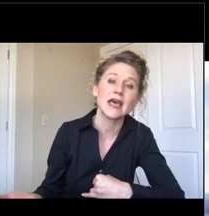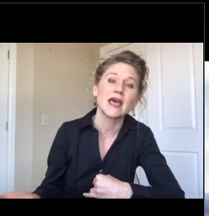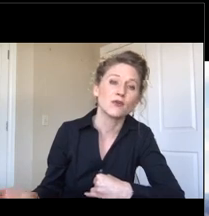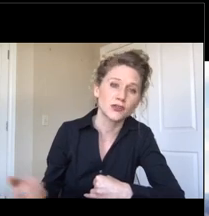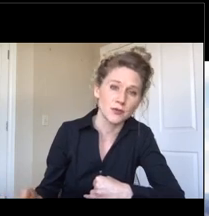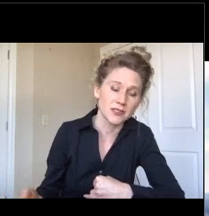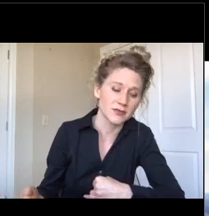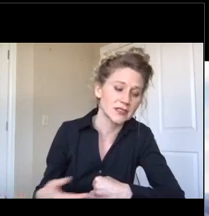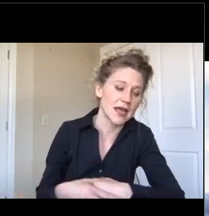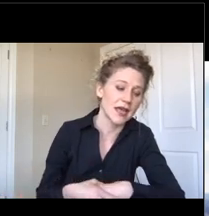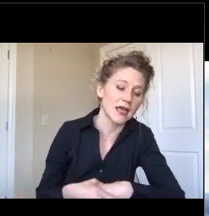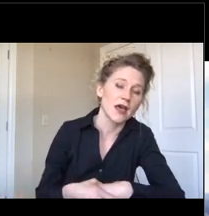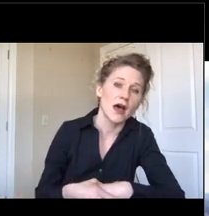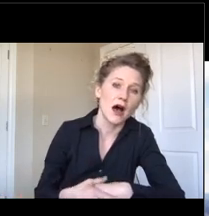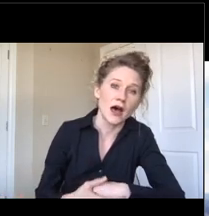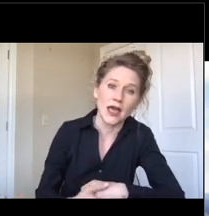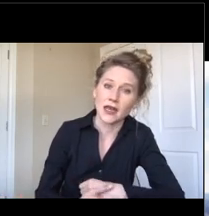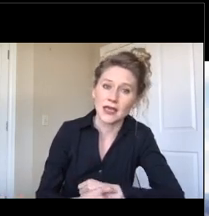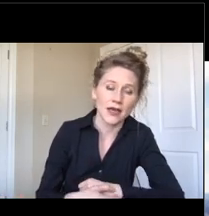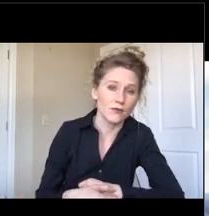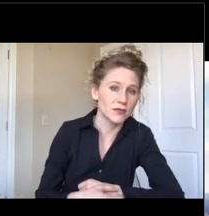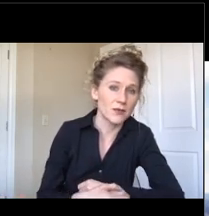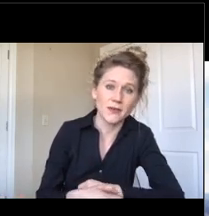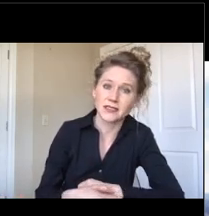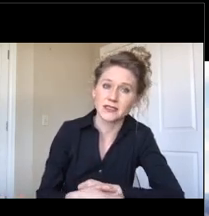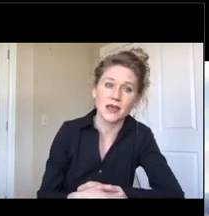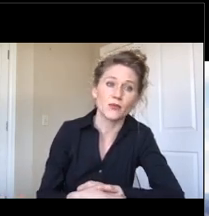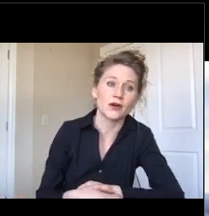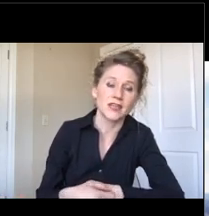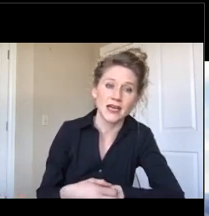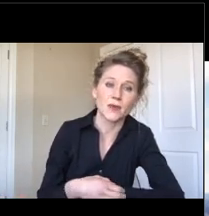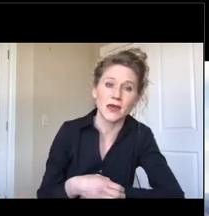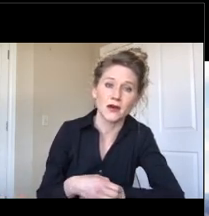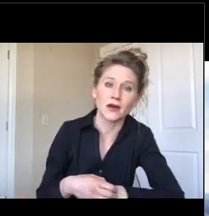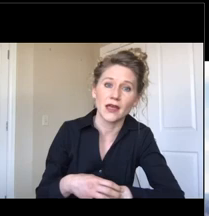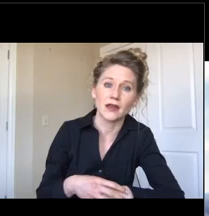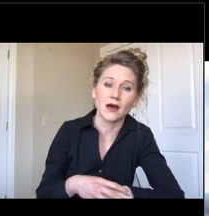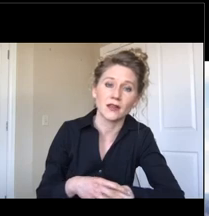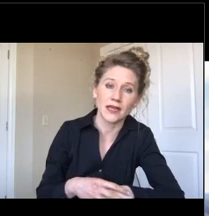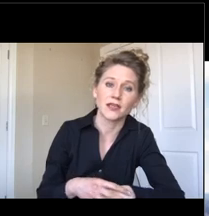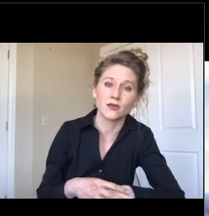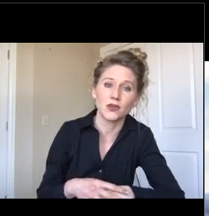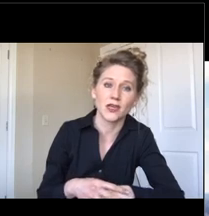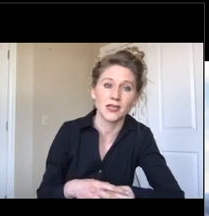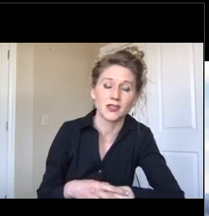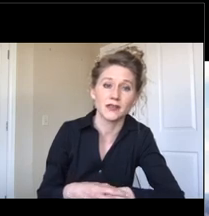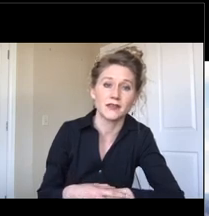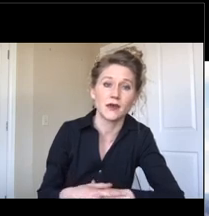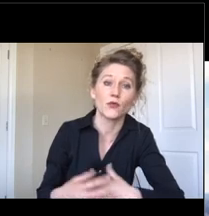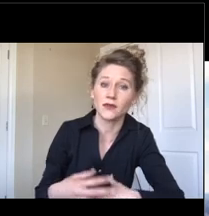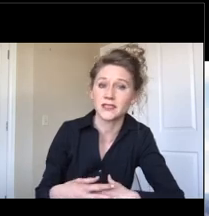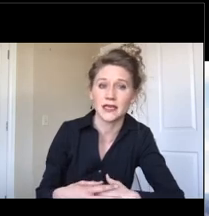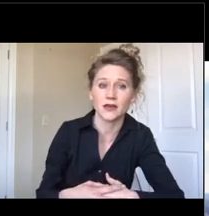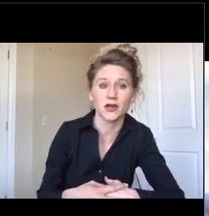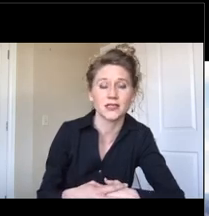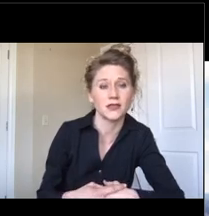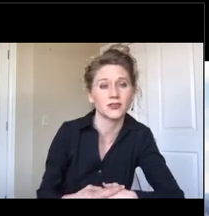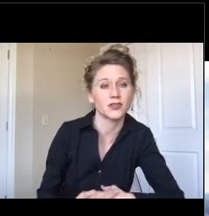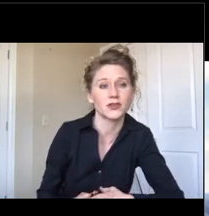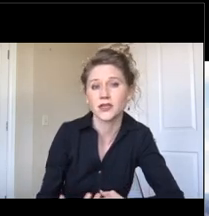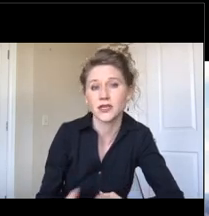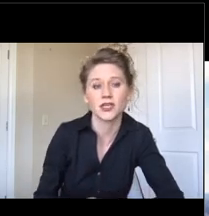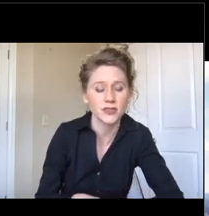process, which treatments he uses today. And again, some of the best example of taxpayer and elected communication that we've seen